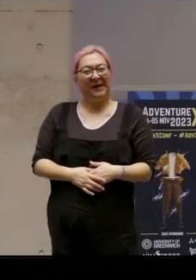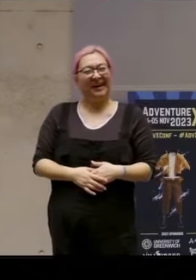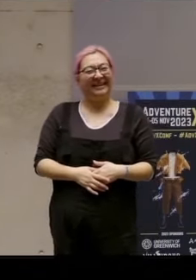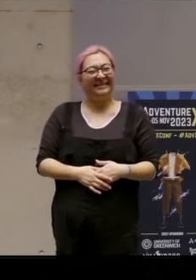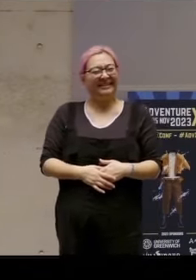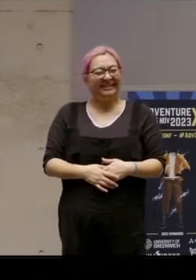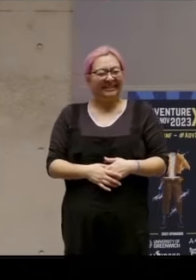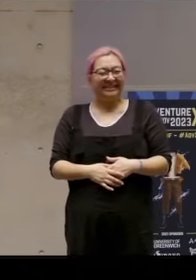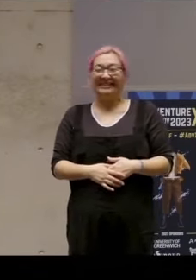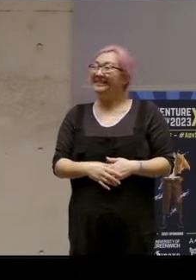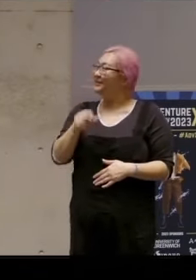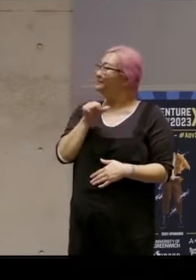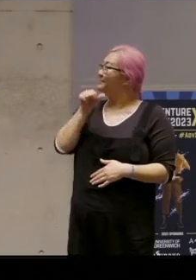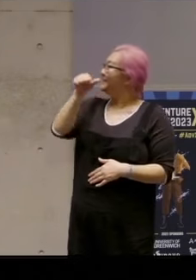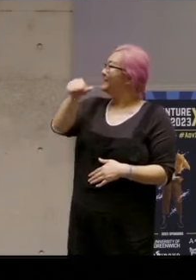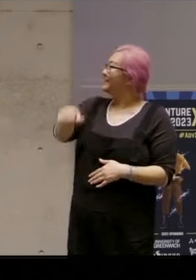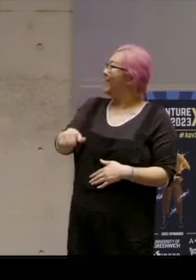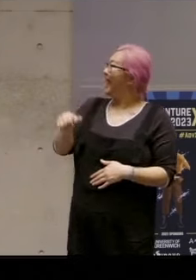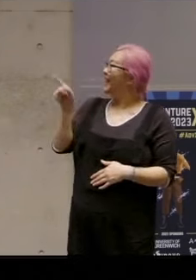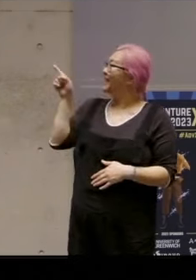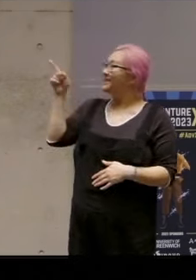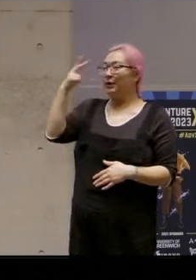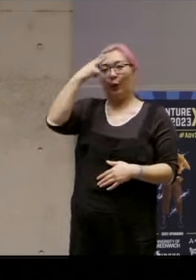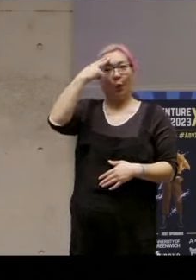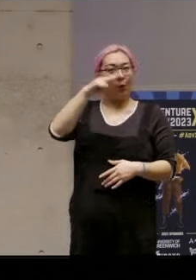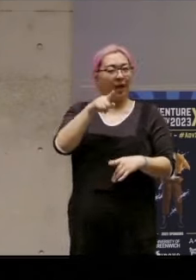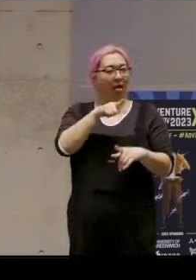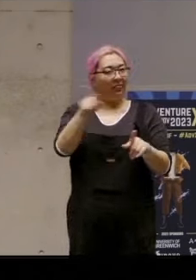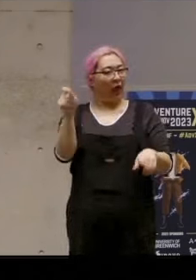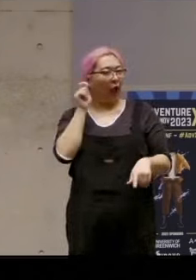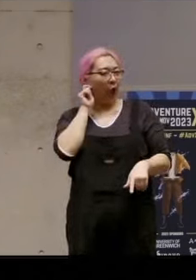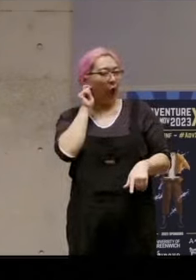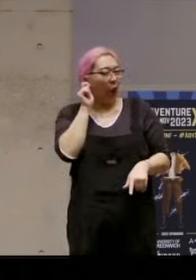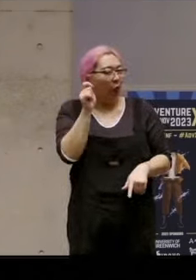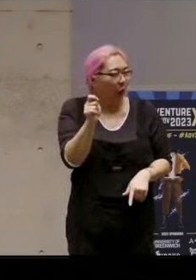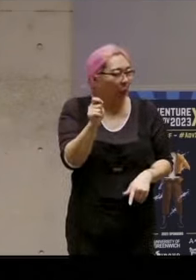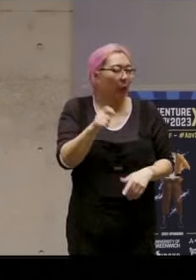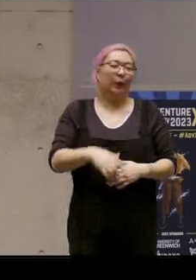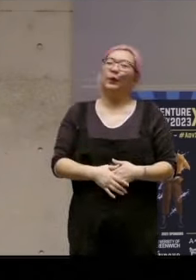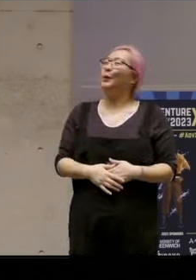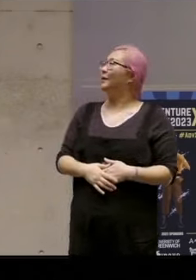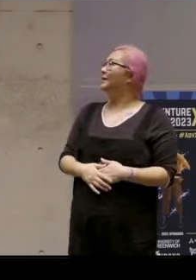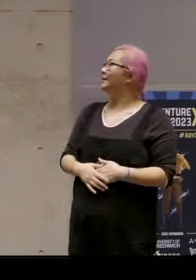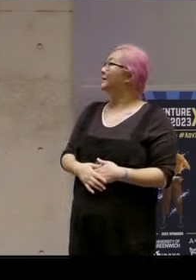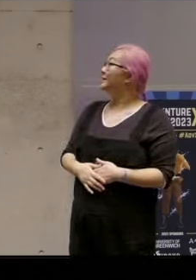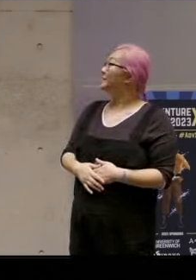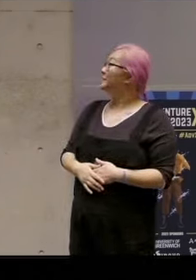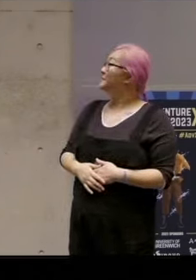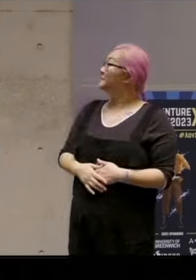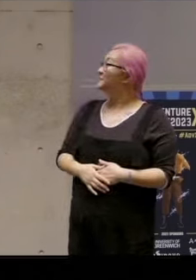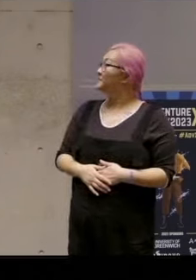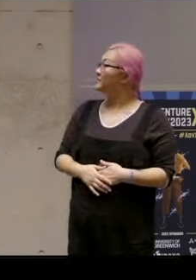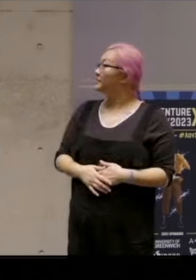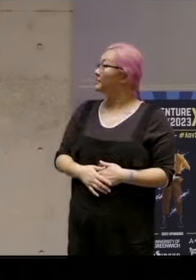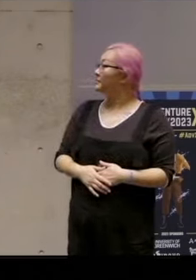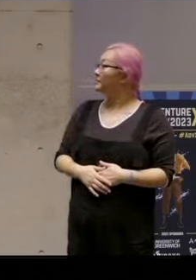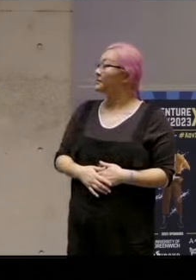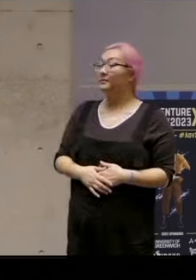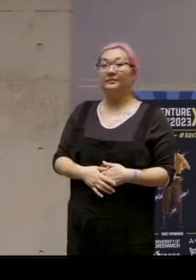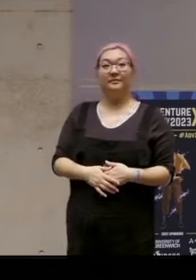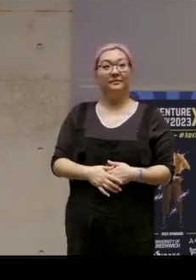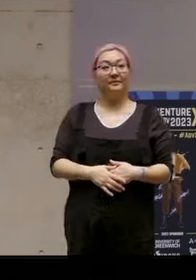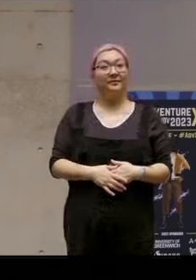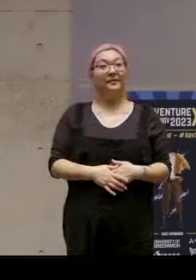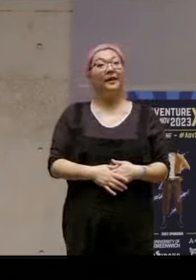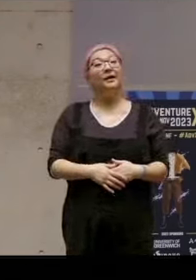Der Claw provides another unique blend, point-and-click adventure and high simulation at an authentic London setting to the